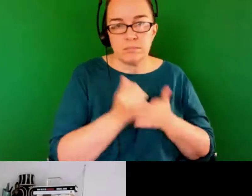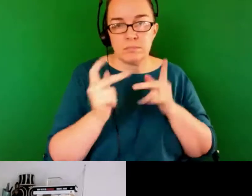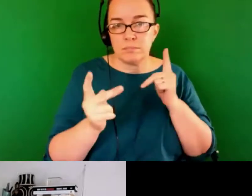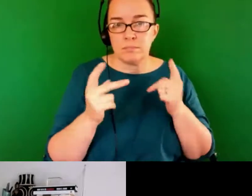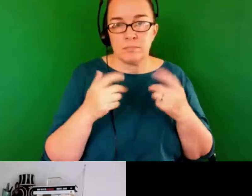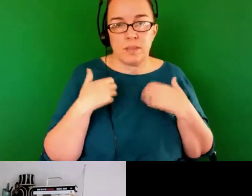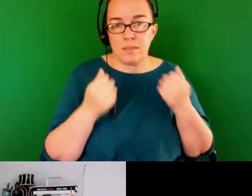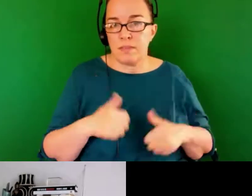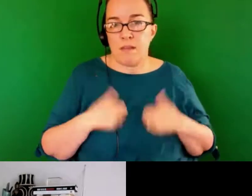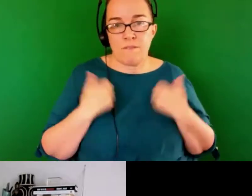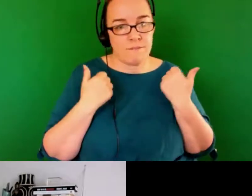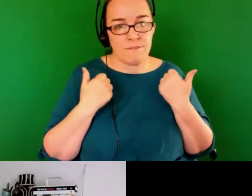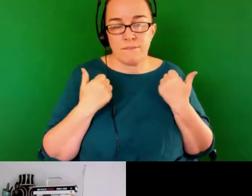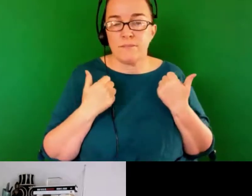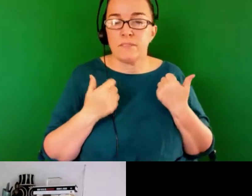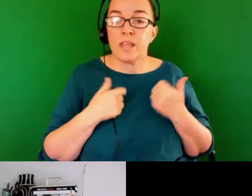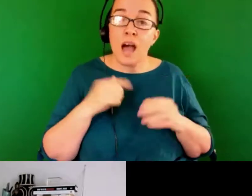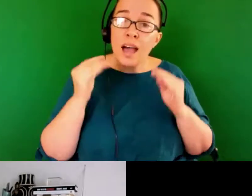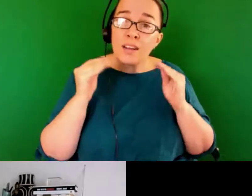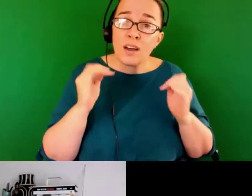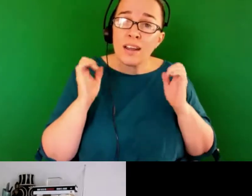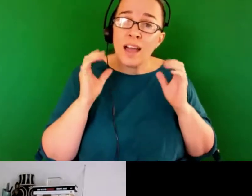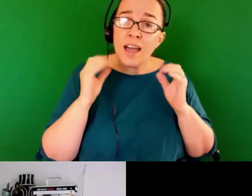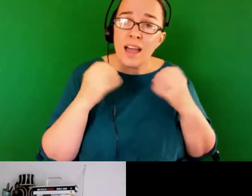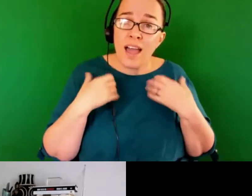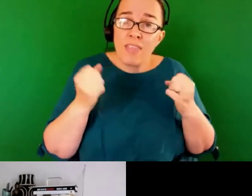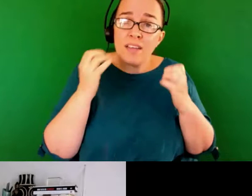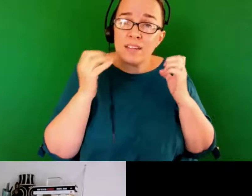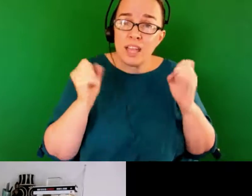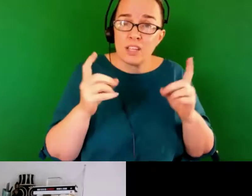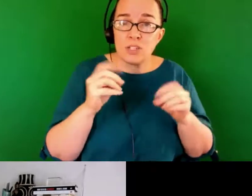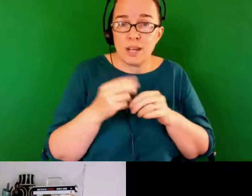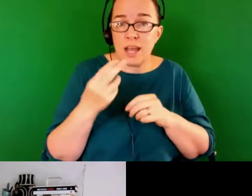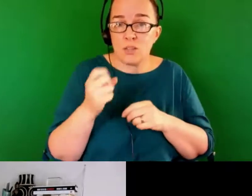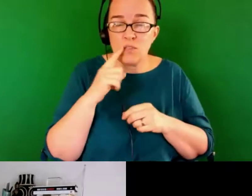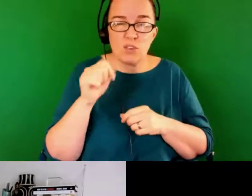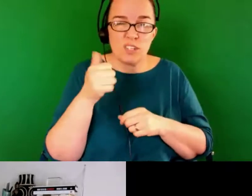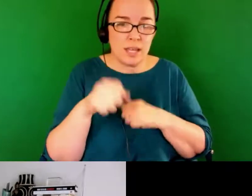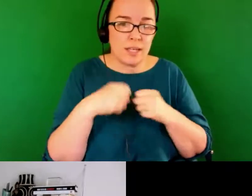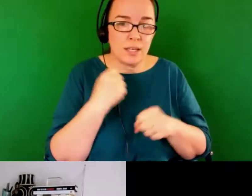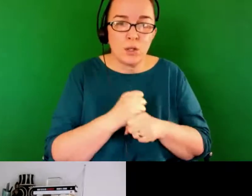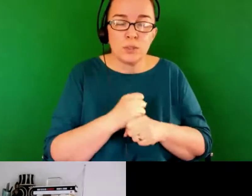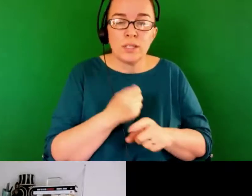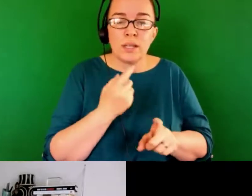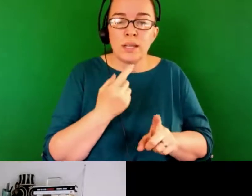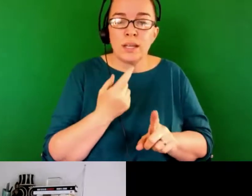healthy life. In fact, I taught health education in high school for 10 years, and it was a